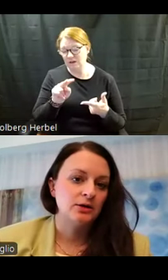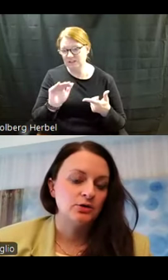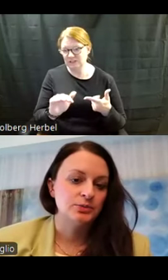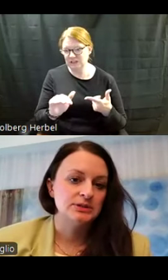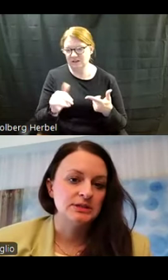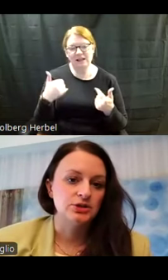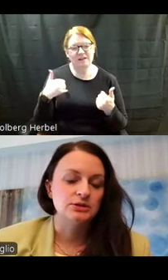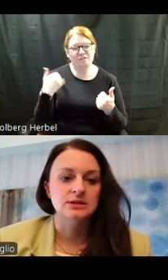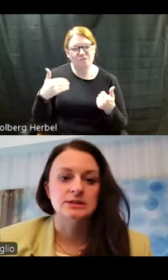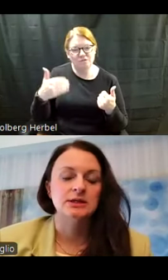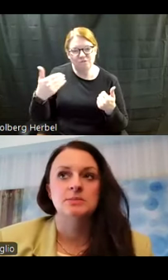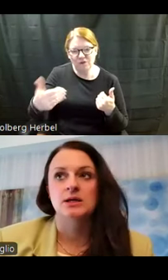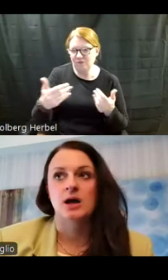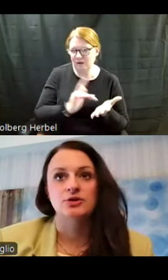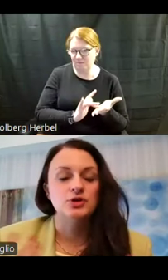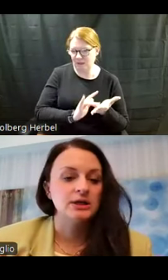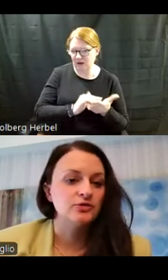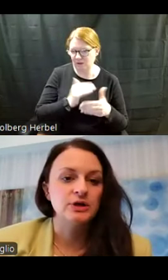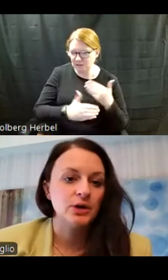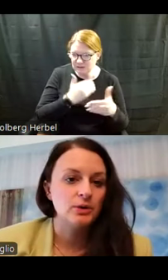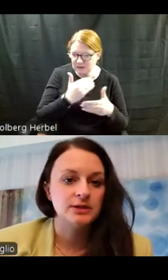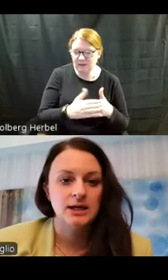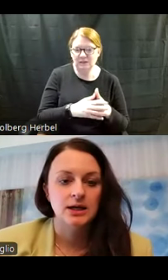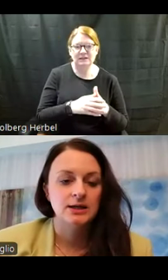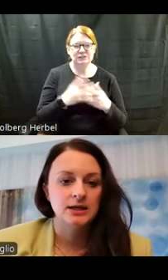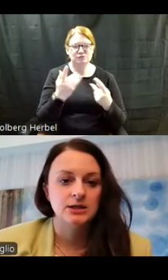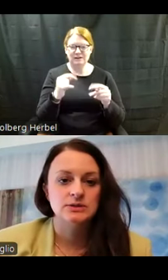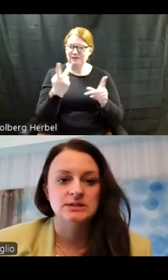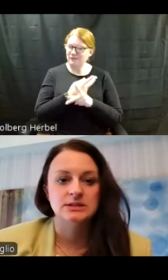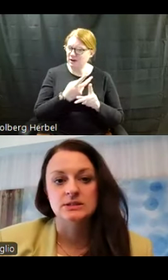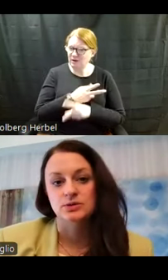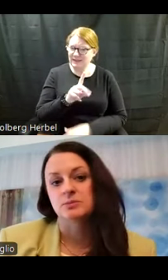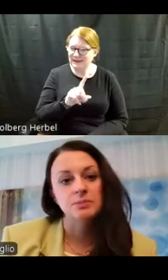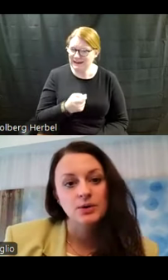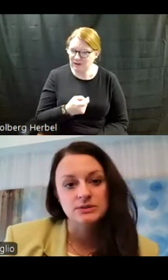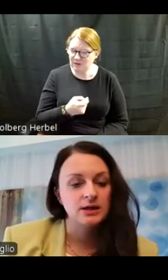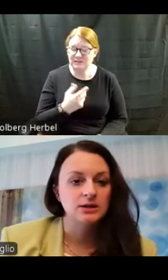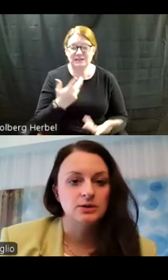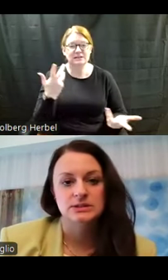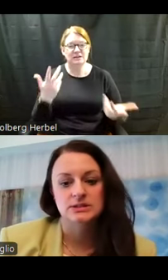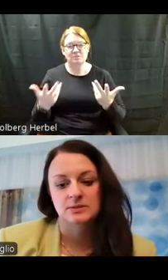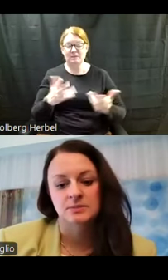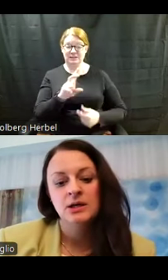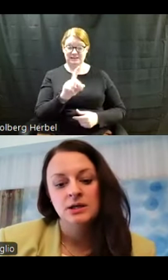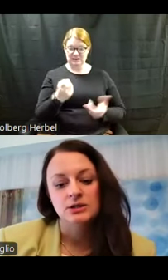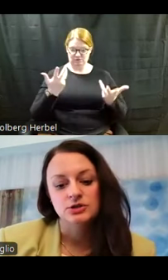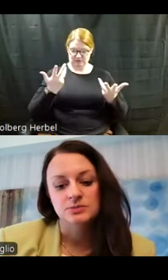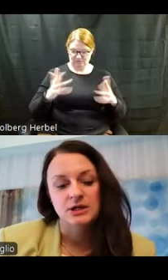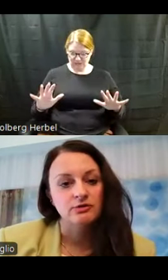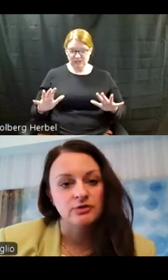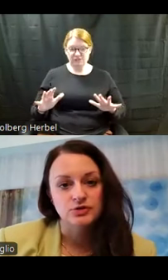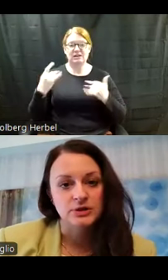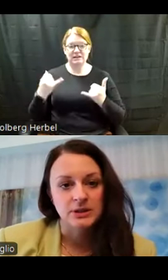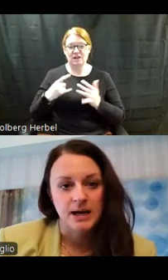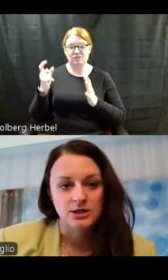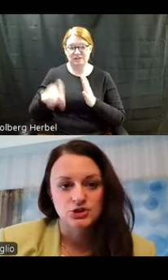frequent medical procedures. And this can be either trying to figure out what a diagnosis is, or it could be post-diagnosis in terms